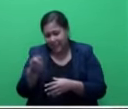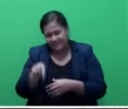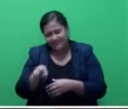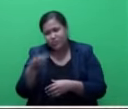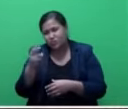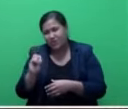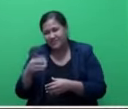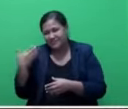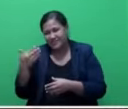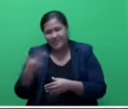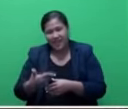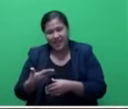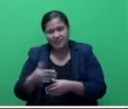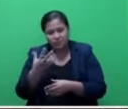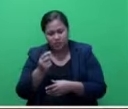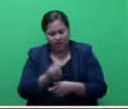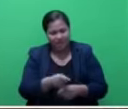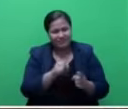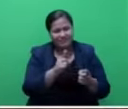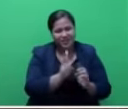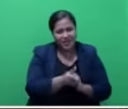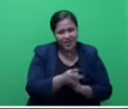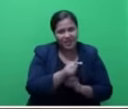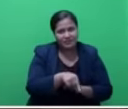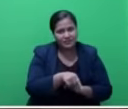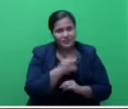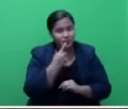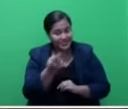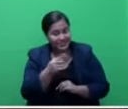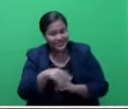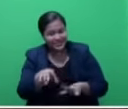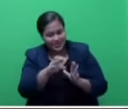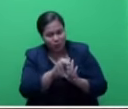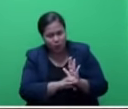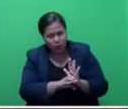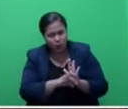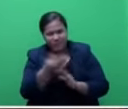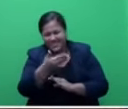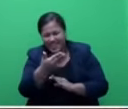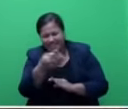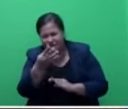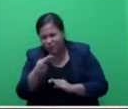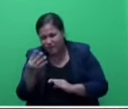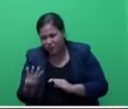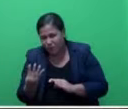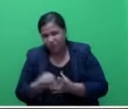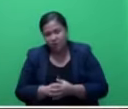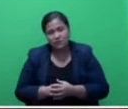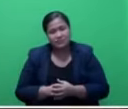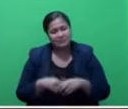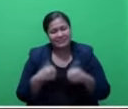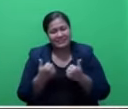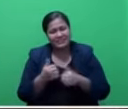2009, where we completely repealed the Criminal Procedure Code of 1944. There were a number of